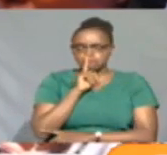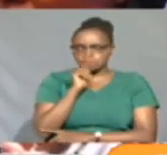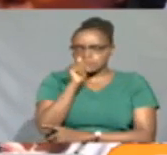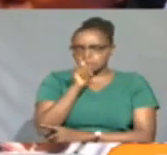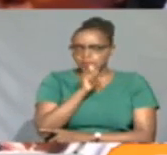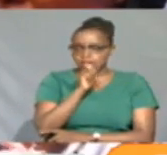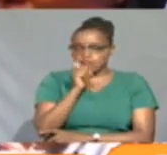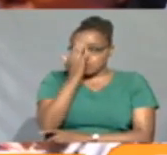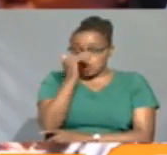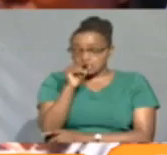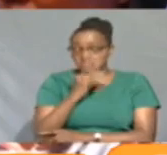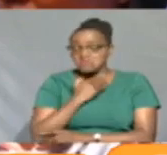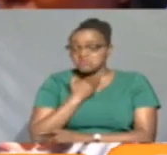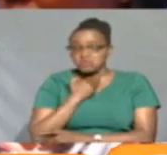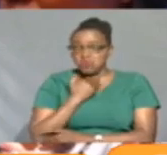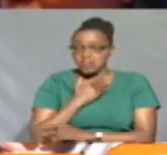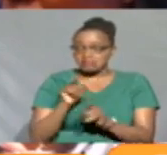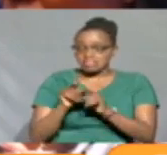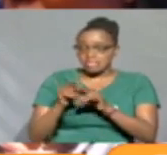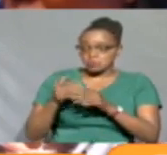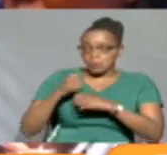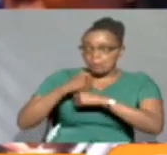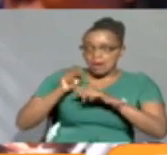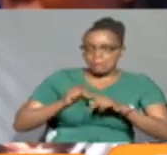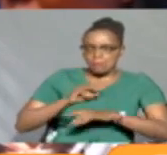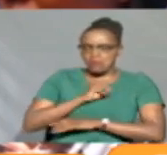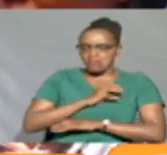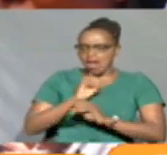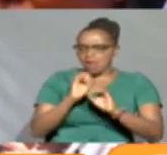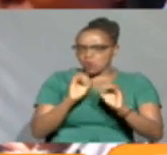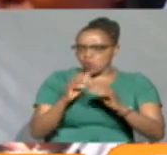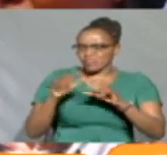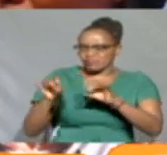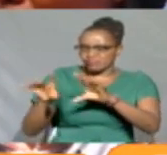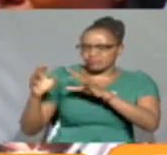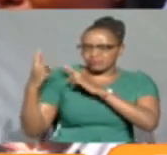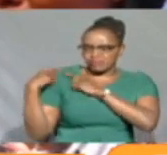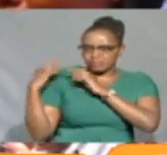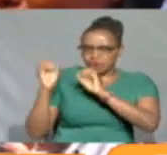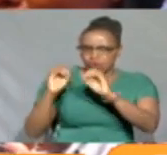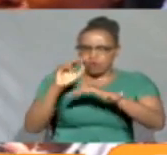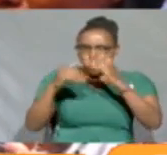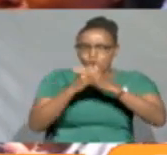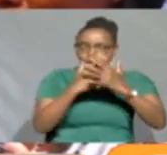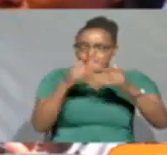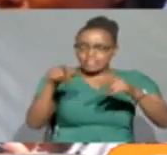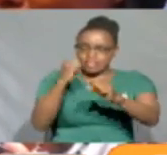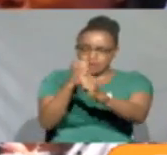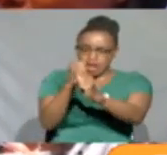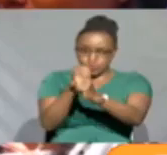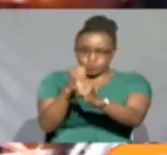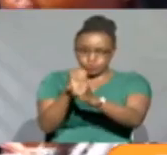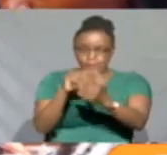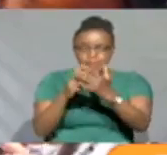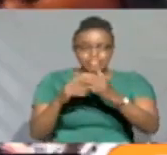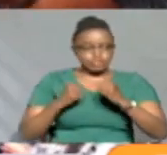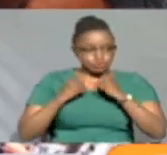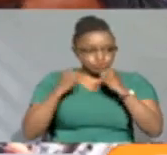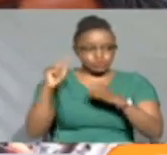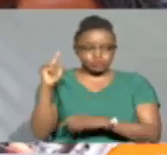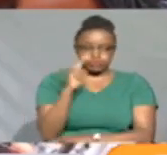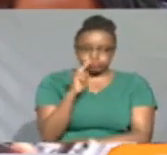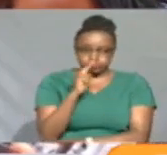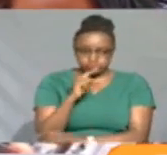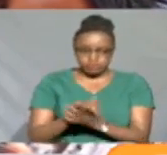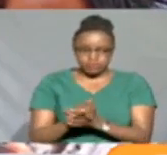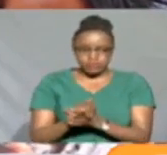wraps. She did not want it to deter her duty and all the things that she was doing. So she was very strong,